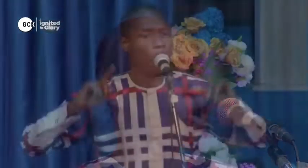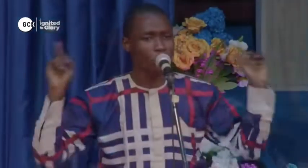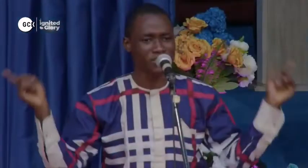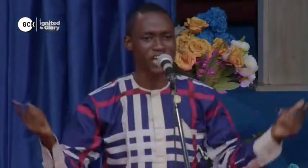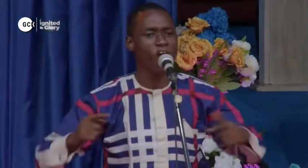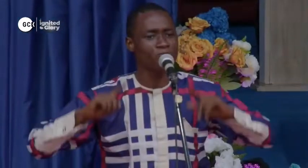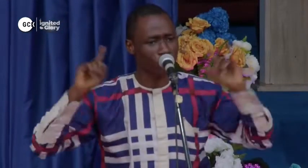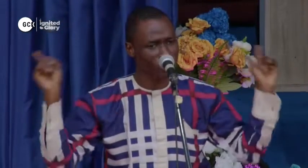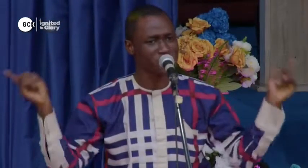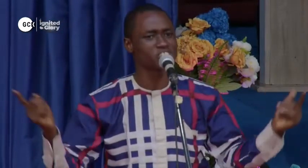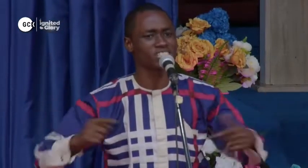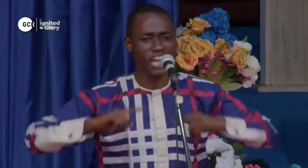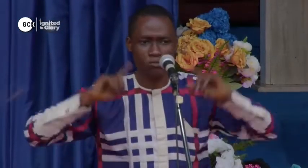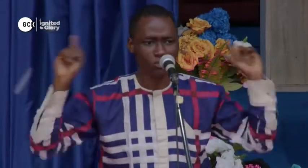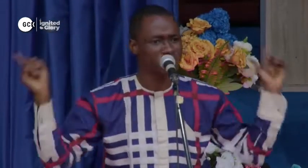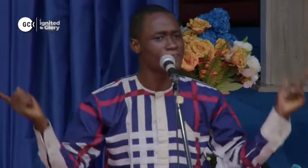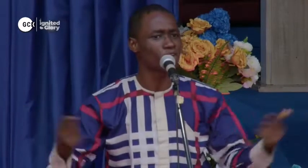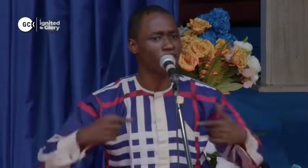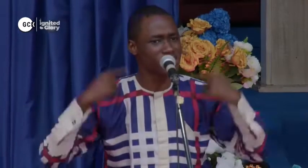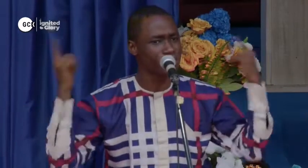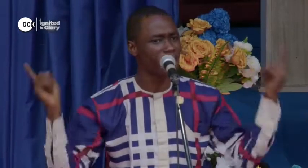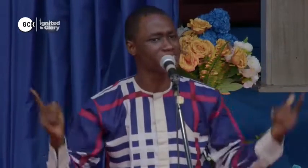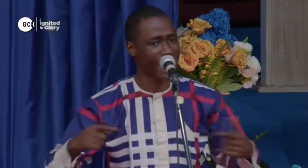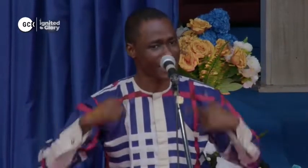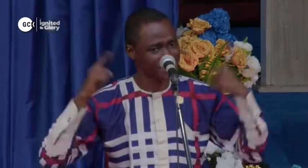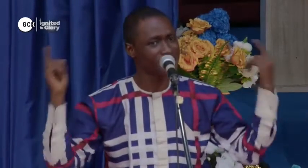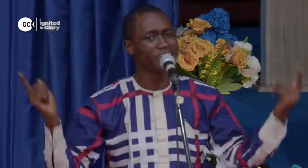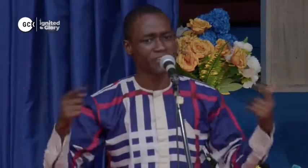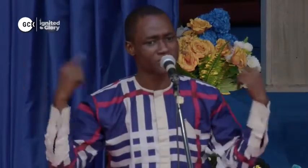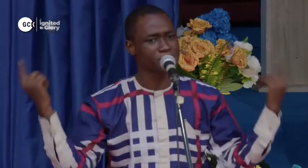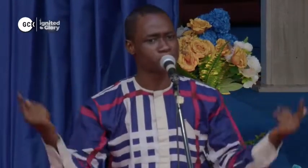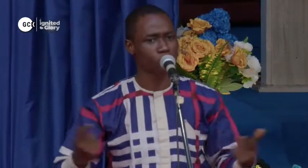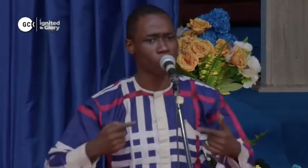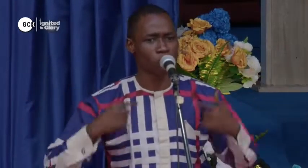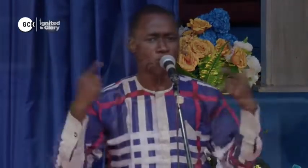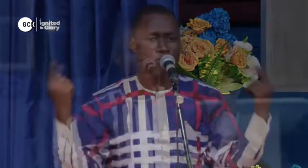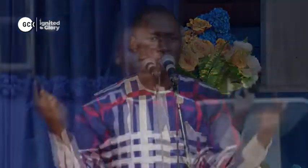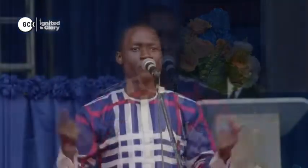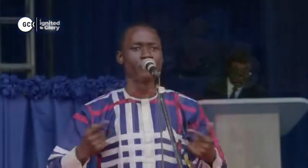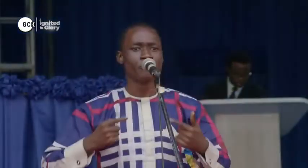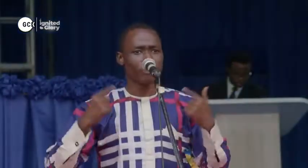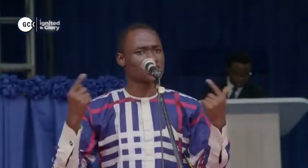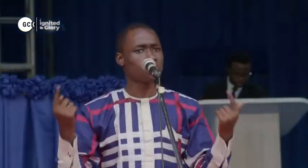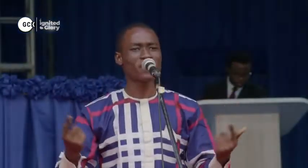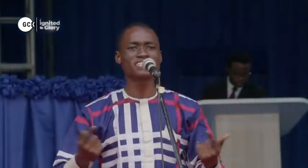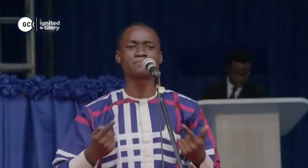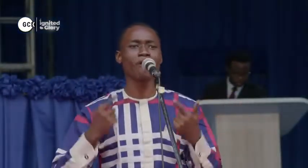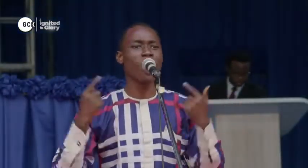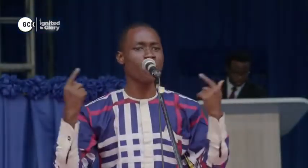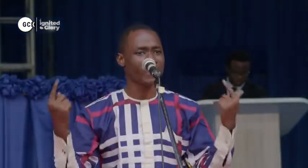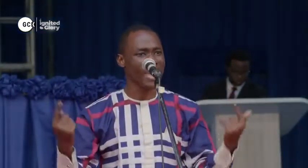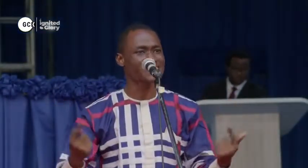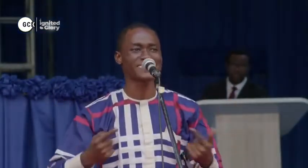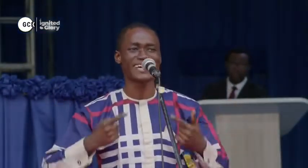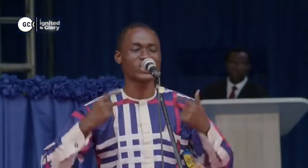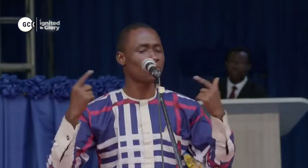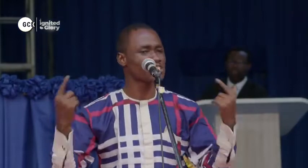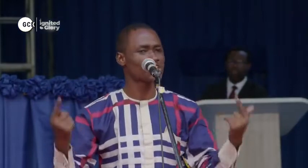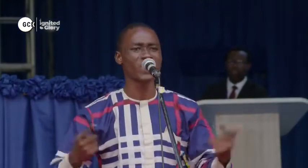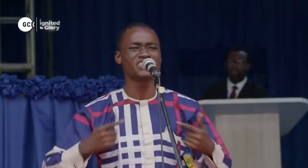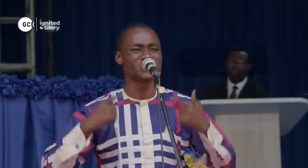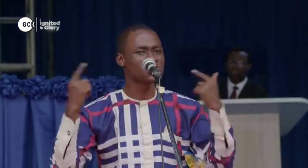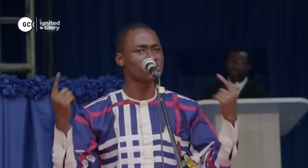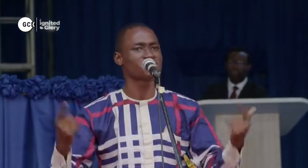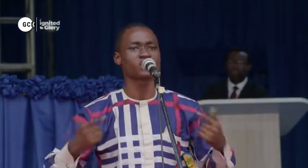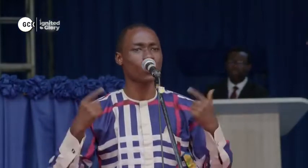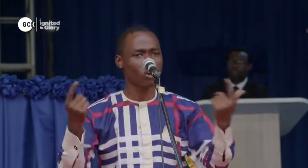your worries are all forgotten, just like we suddenly forgotten about X in this poem. But what is the power of X in an equation